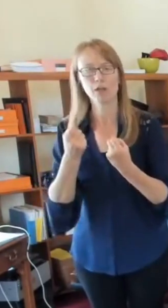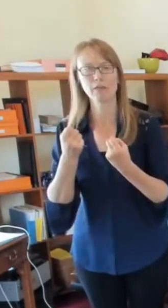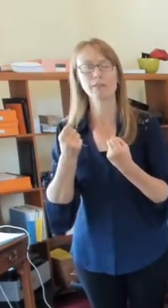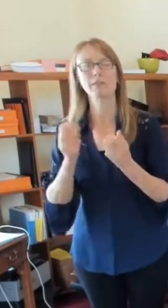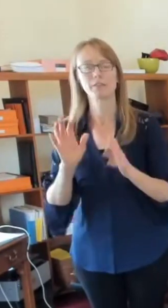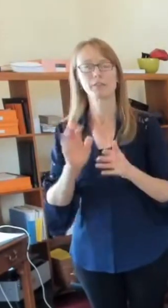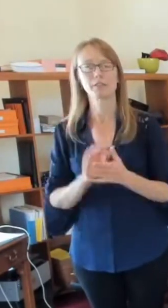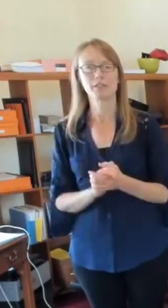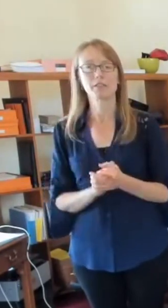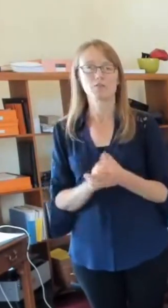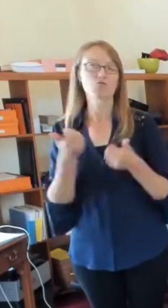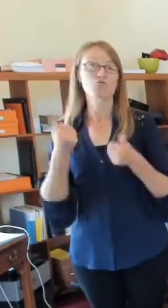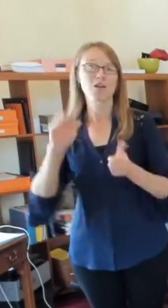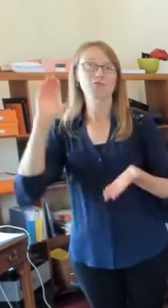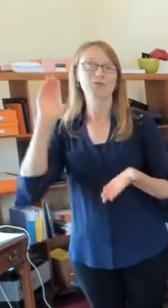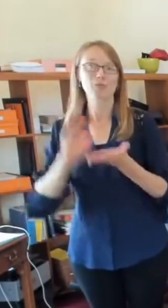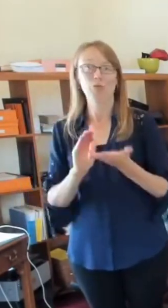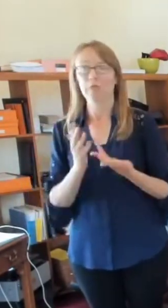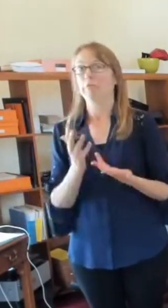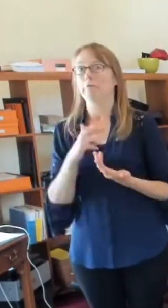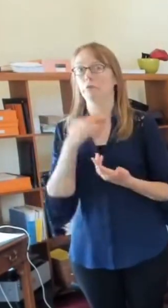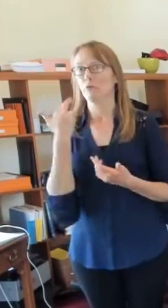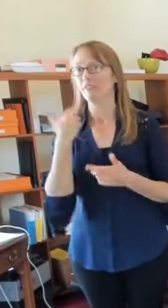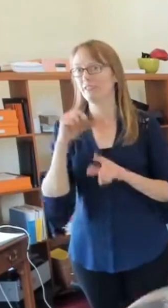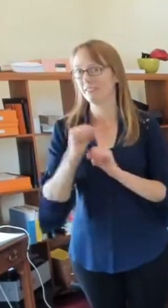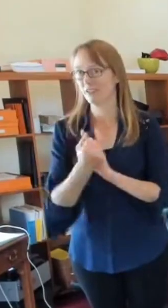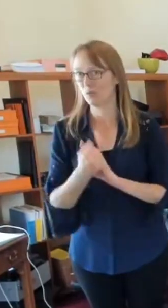weekend, excuse me,